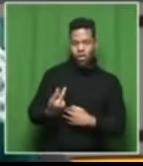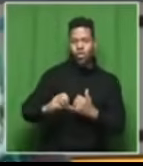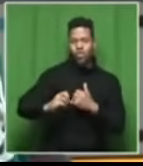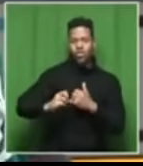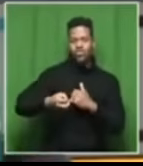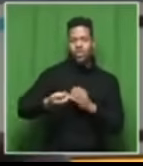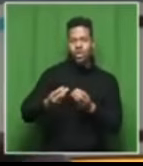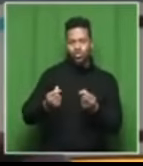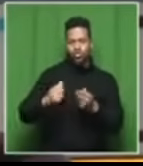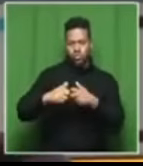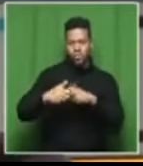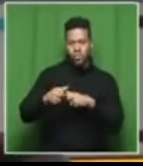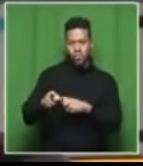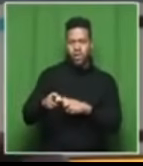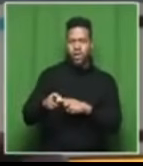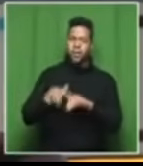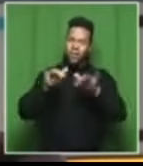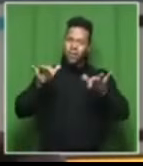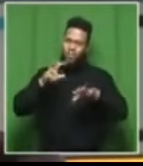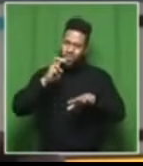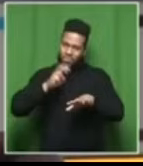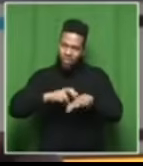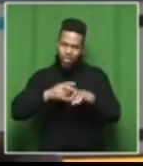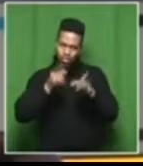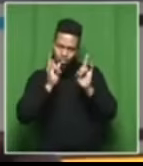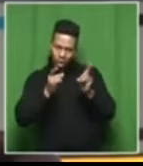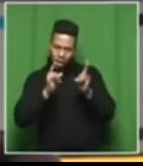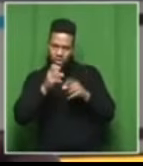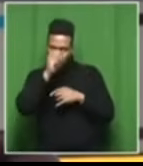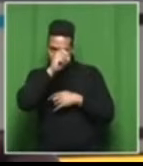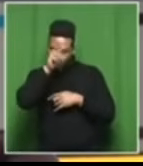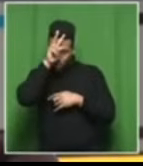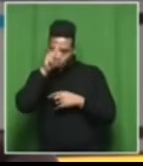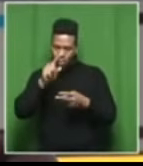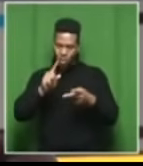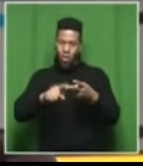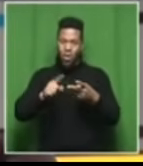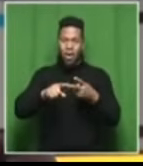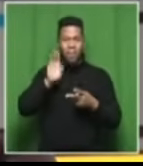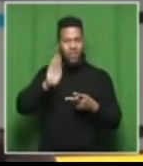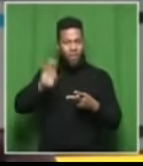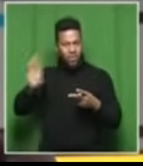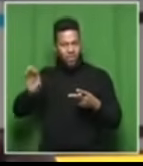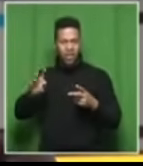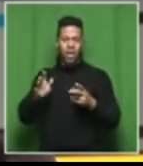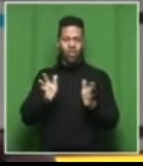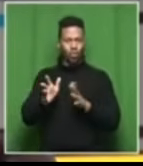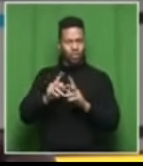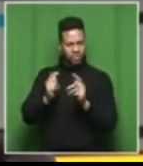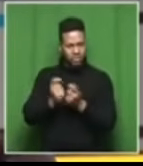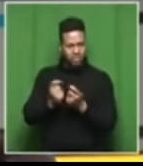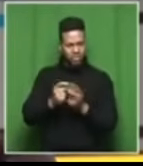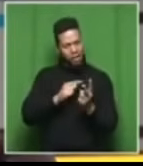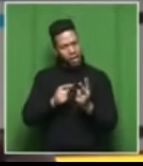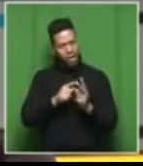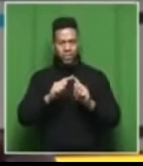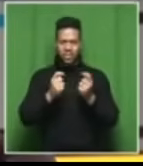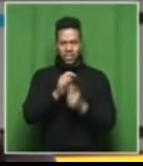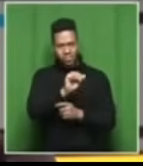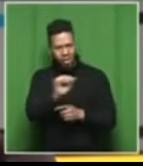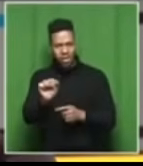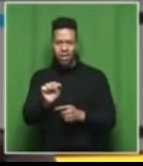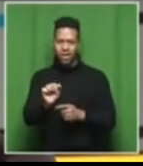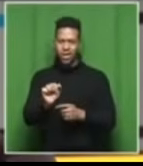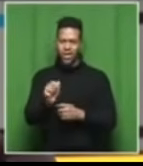People must watch the Springboks, must watch Bafana. This is their team. We can't be controlled by a select